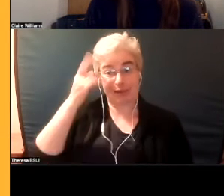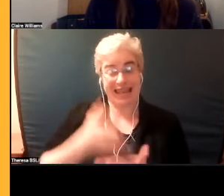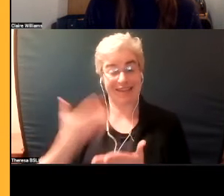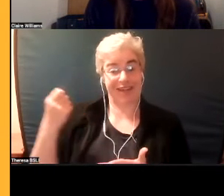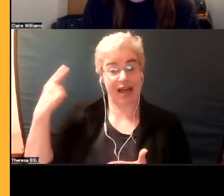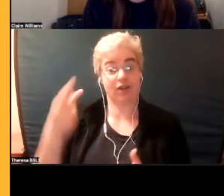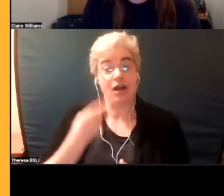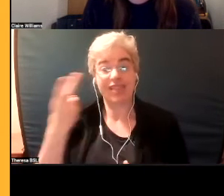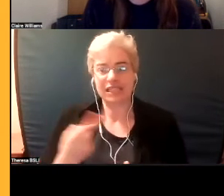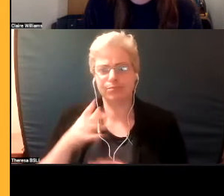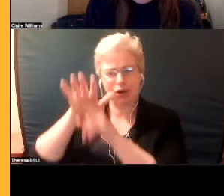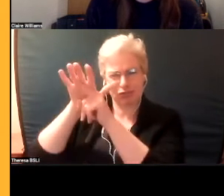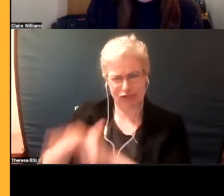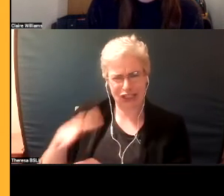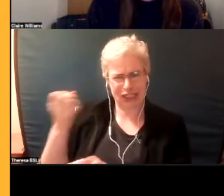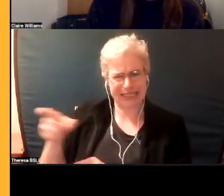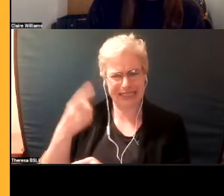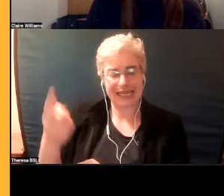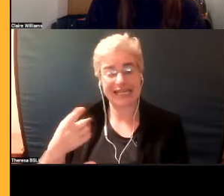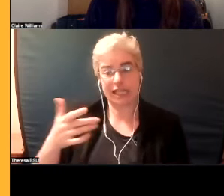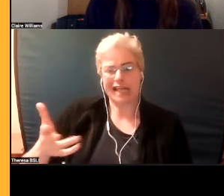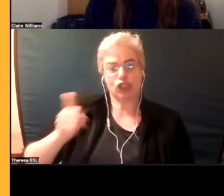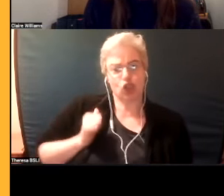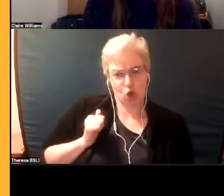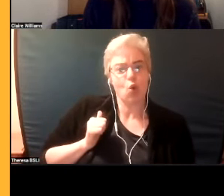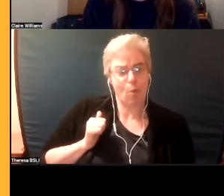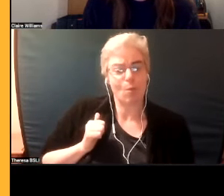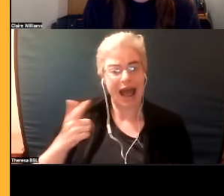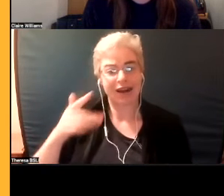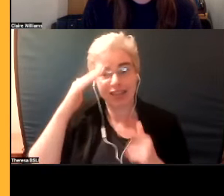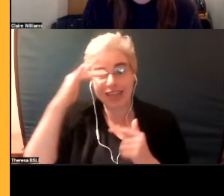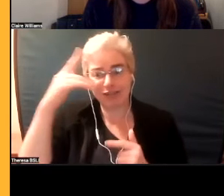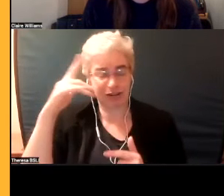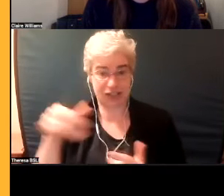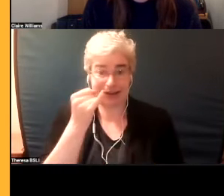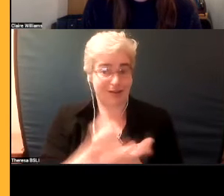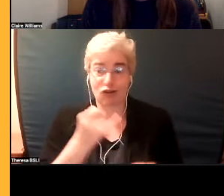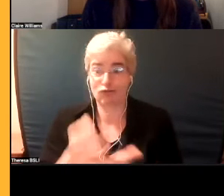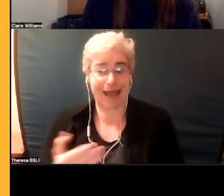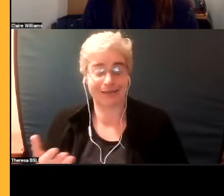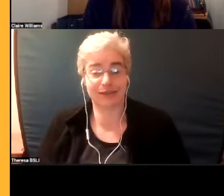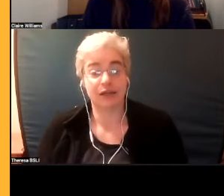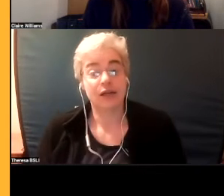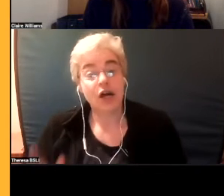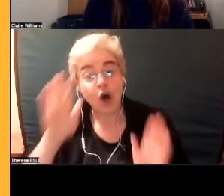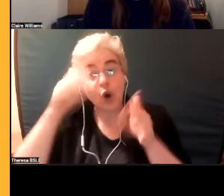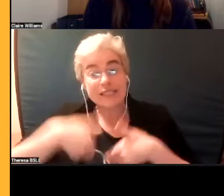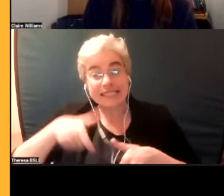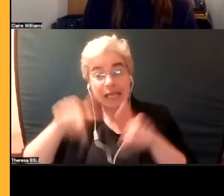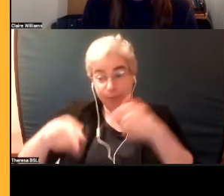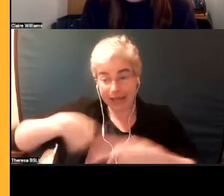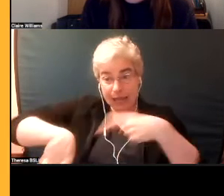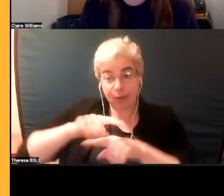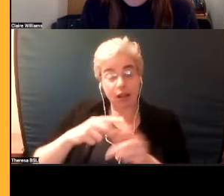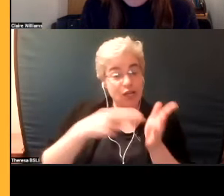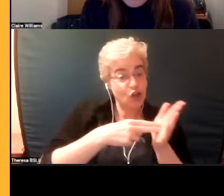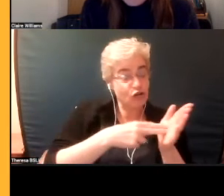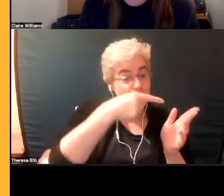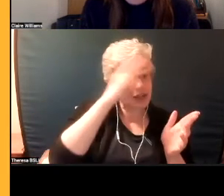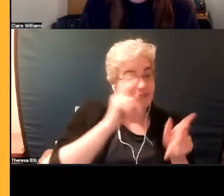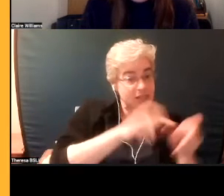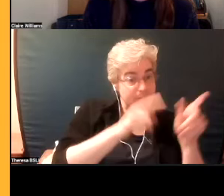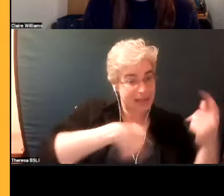both prejudicial in its assumptions and theologically incorrect. Autistic people and neurodiverse people